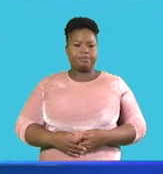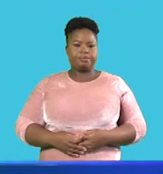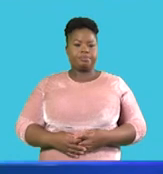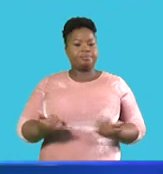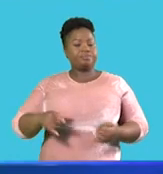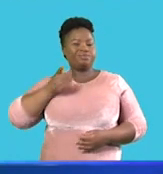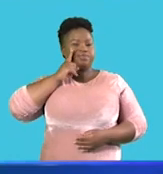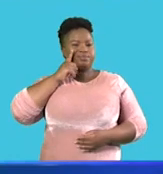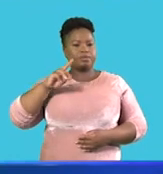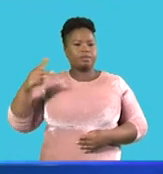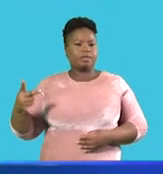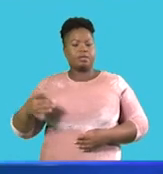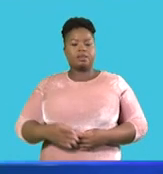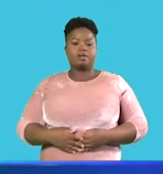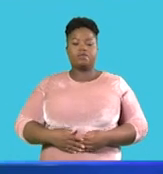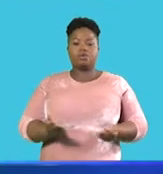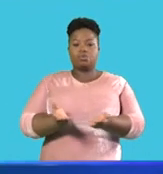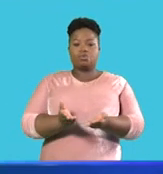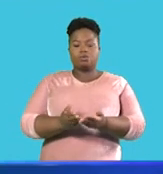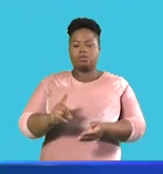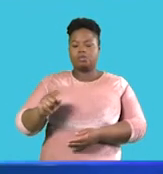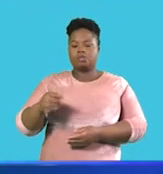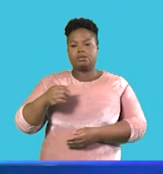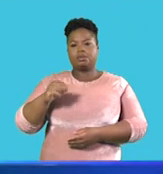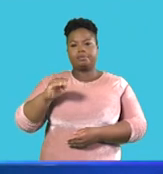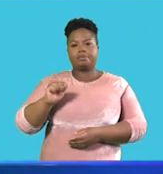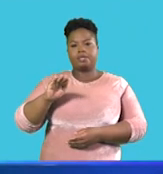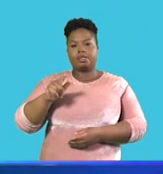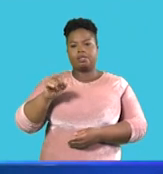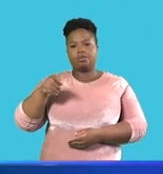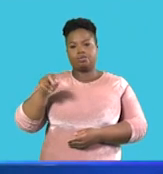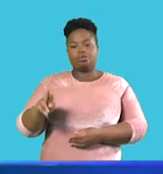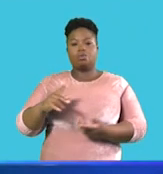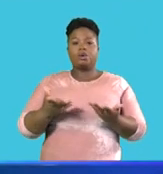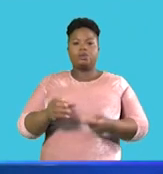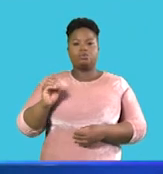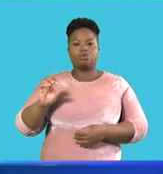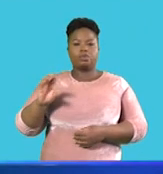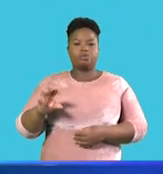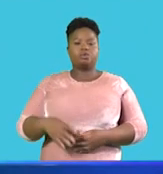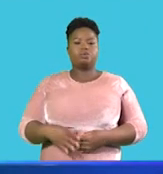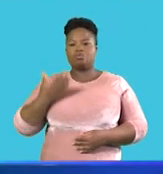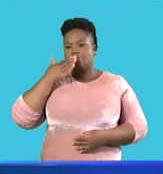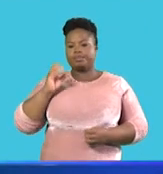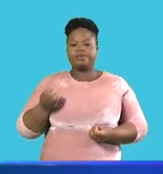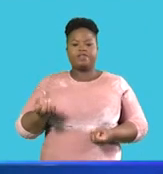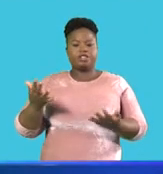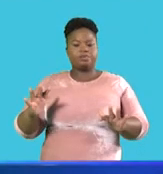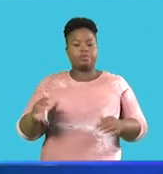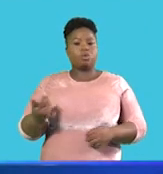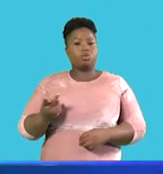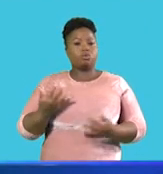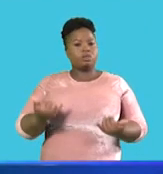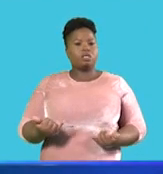Fa lebella metshameko e mengwe sekolo se se potlana sa Thembalethu ka kwa Soweto ba abetswe dikolo tsa bolotloa dile lesome le boraro le tse